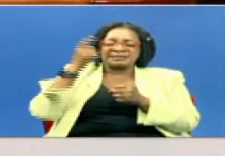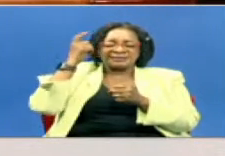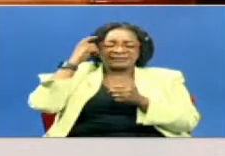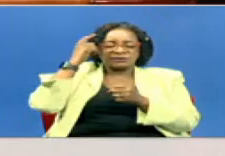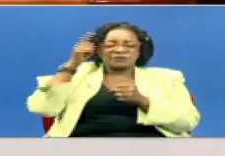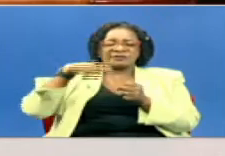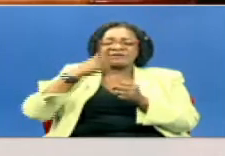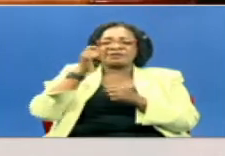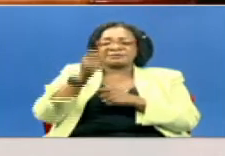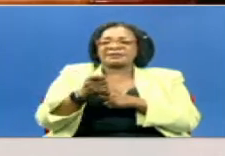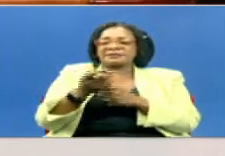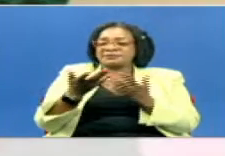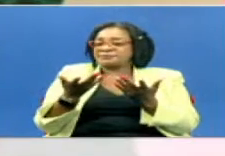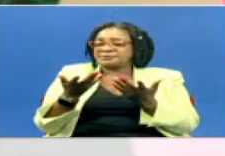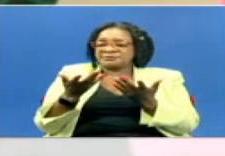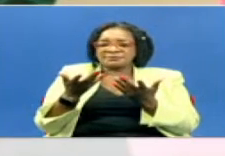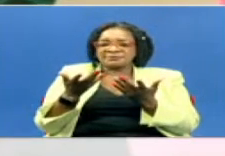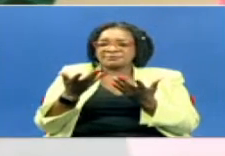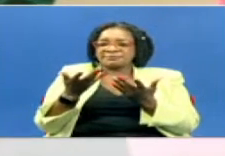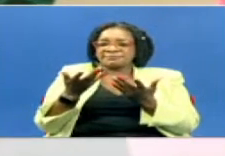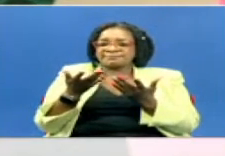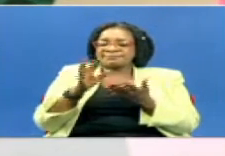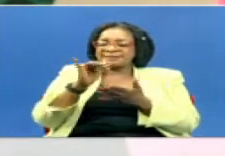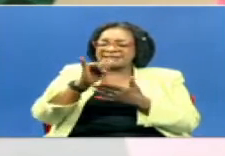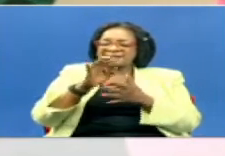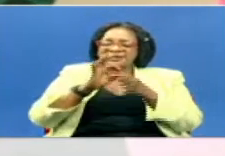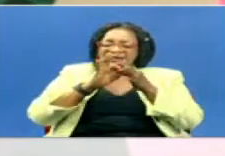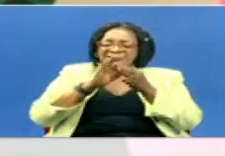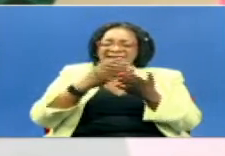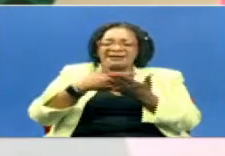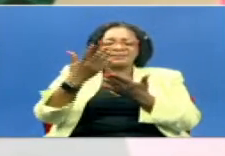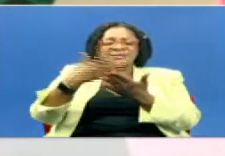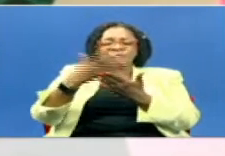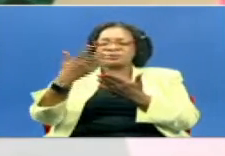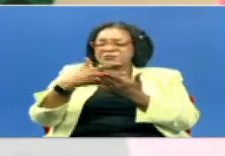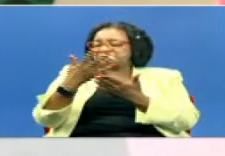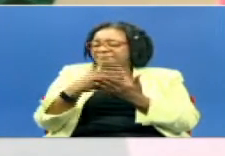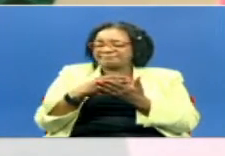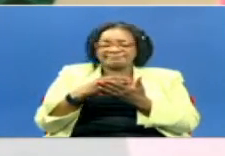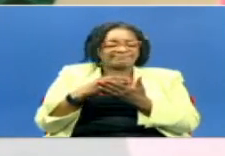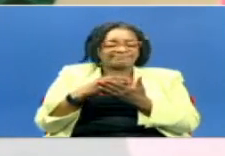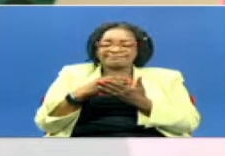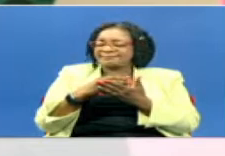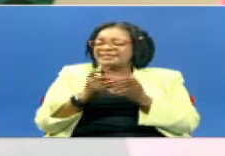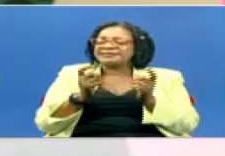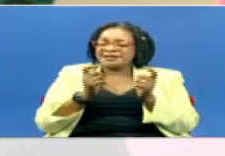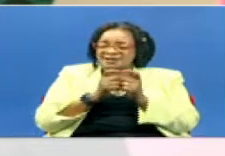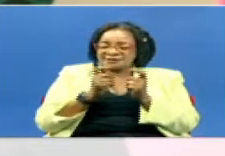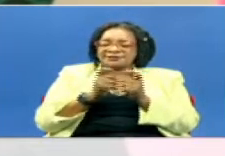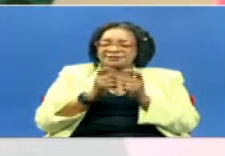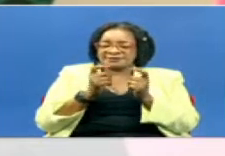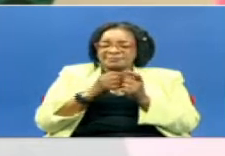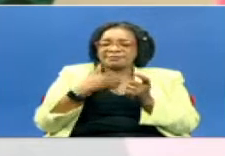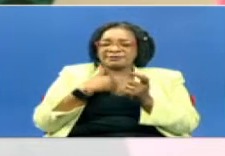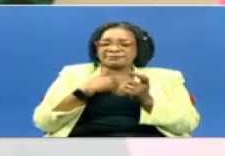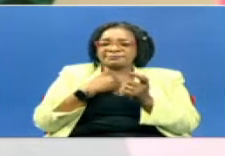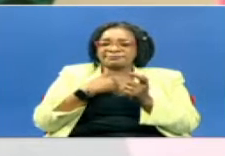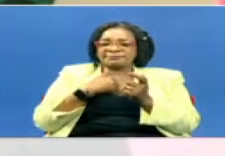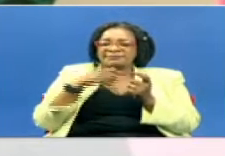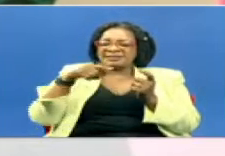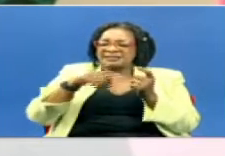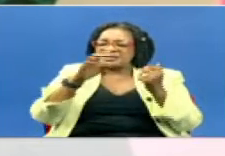self-respect? That culture of handout really hurts me. In fact, my heart cries out, is this a country we